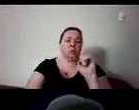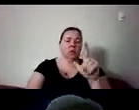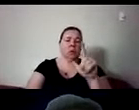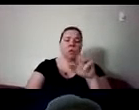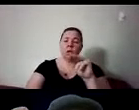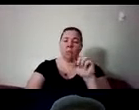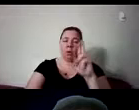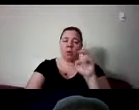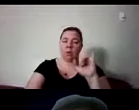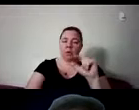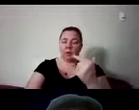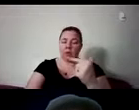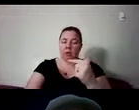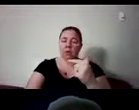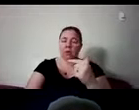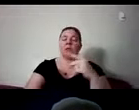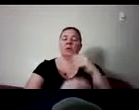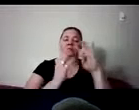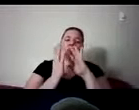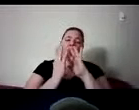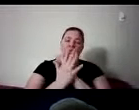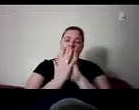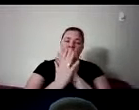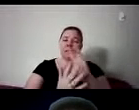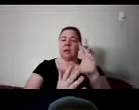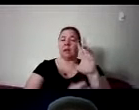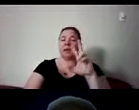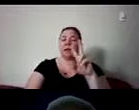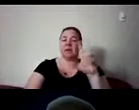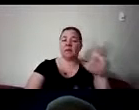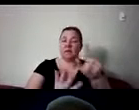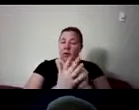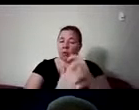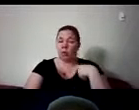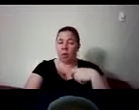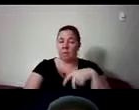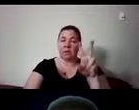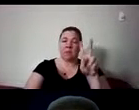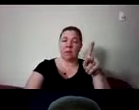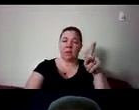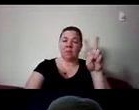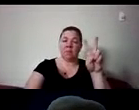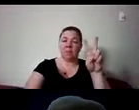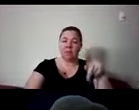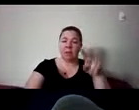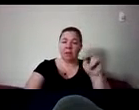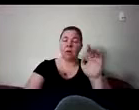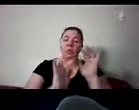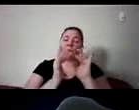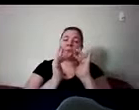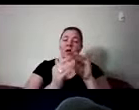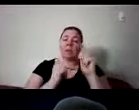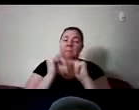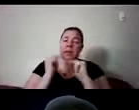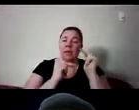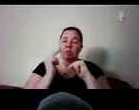told you is digital marketing. Video conferencing, I spent time on it. VPN, I spent some time on it. Website builder, guys, these